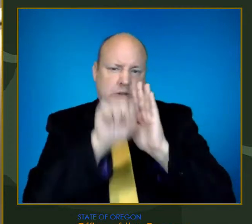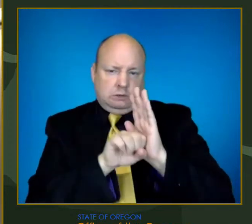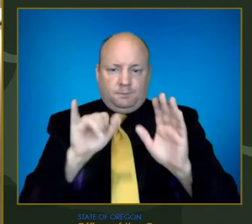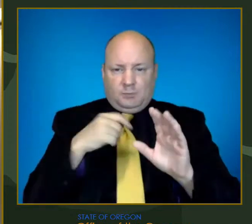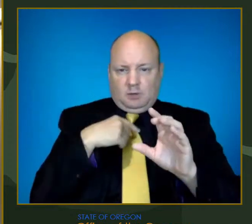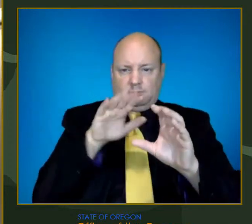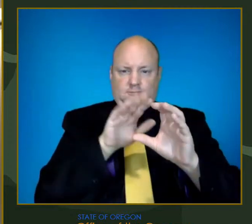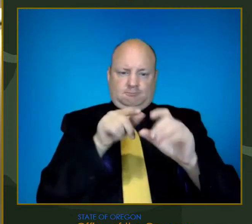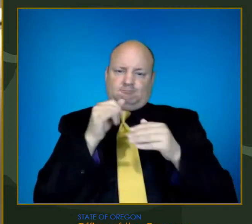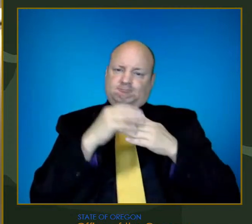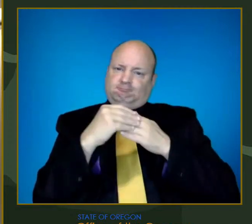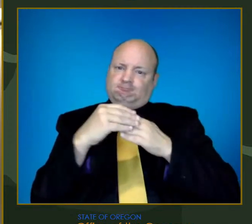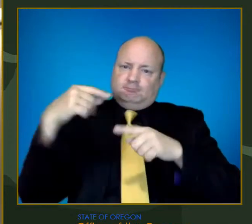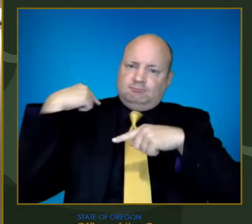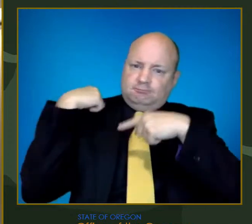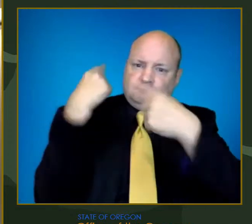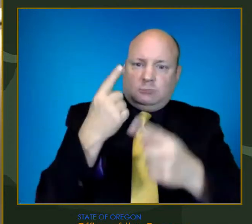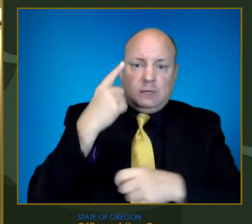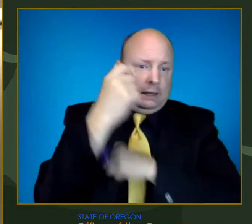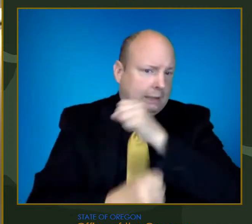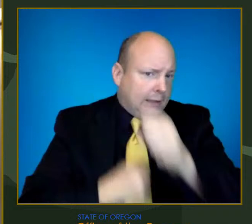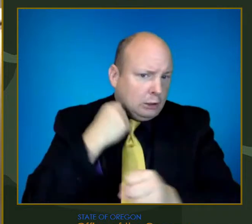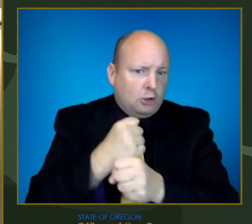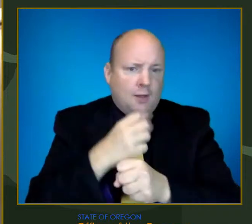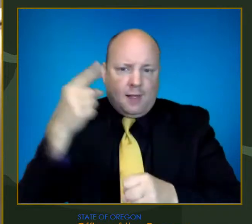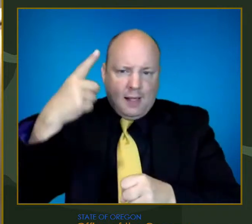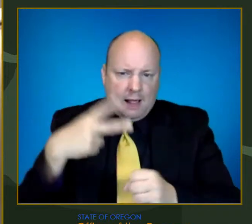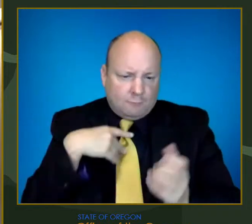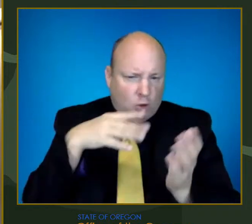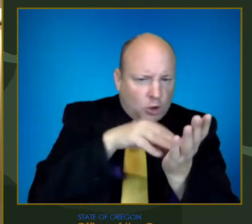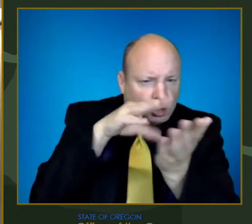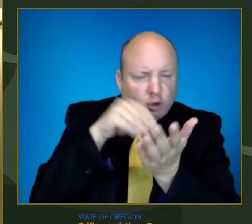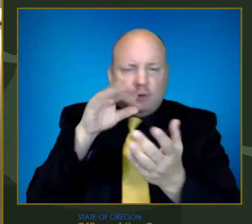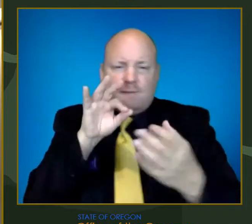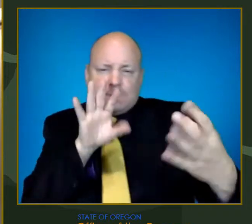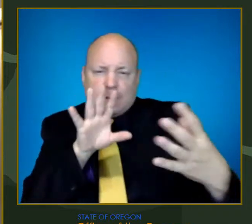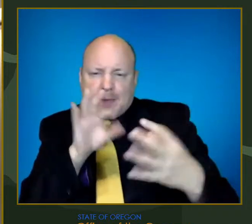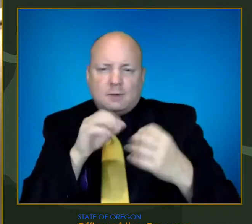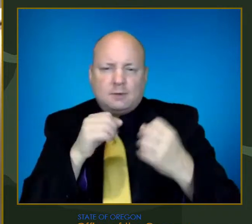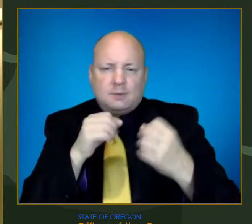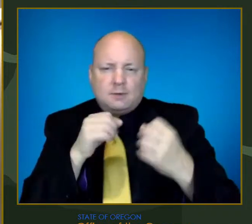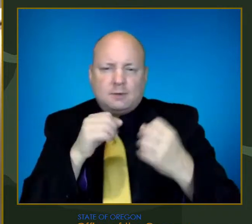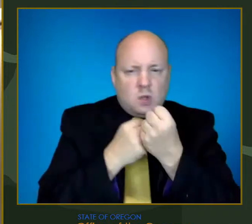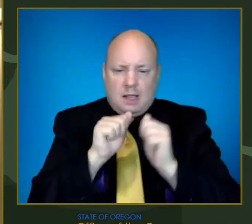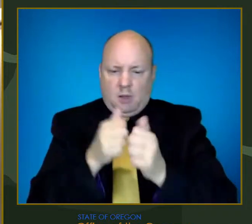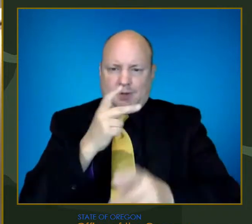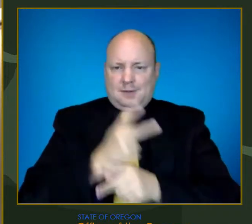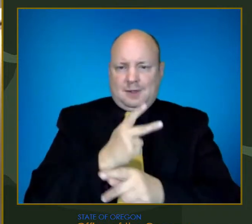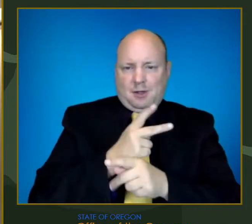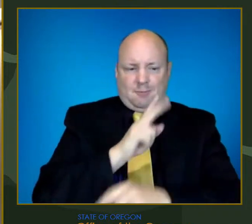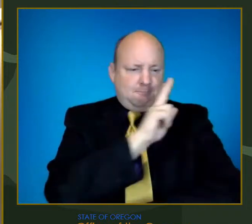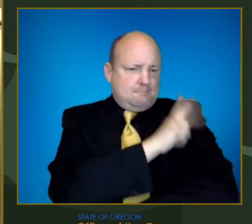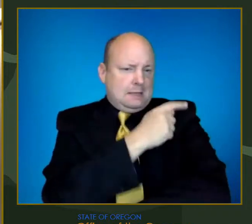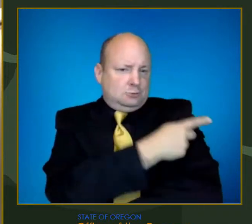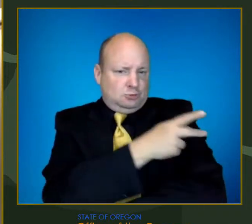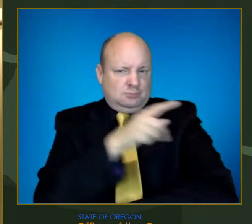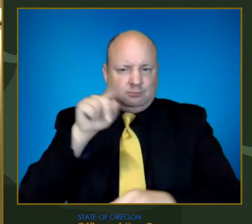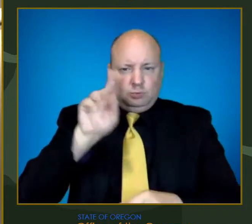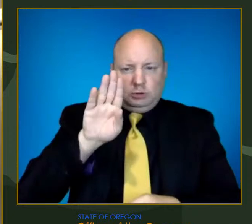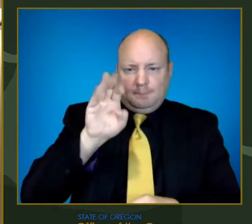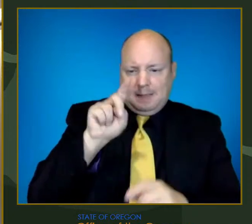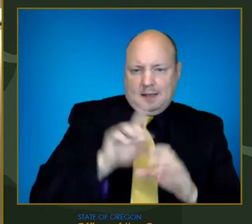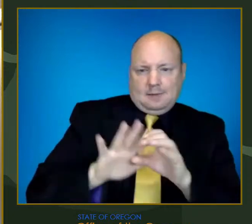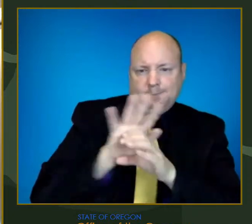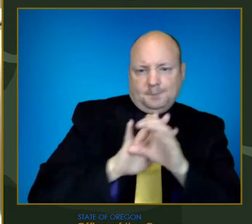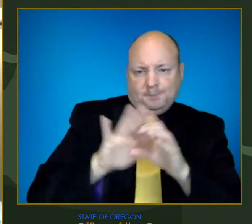from each other, to support each other in terms of how we can better care for our communities, for hospitalized patients and beyond. And